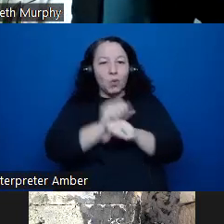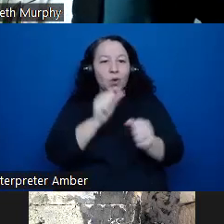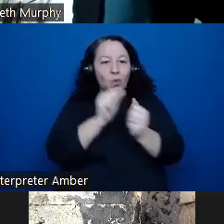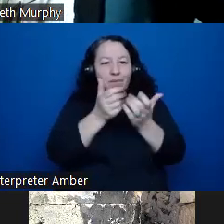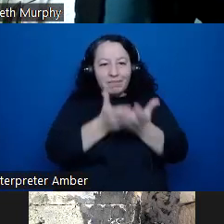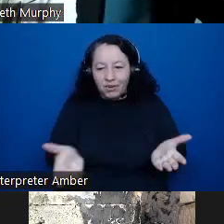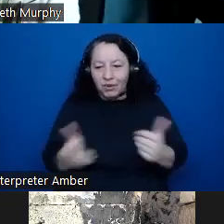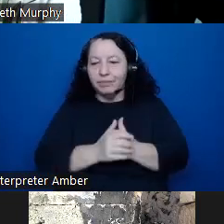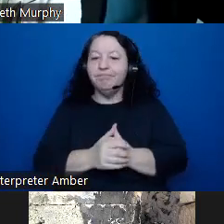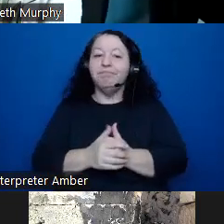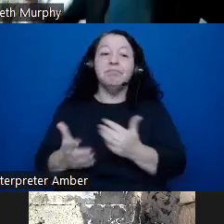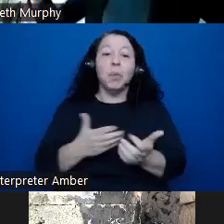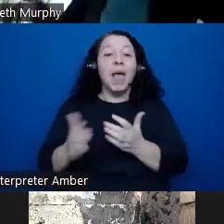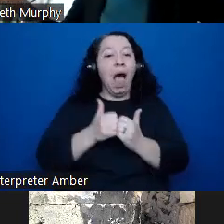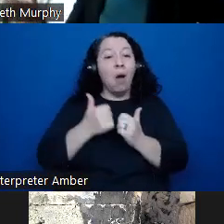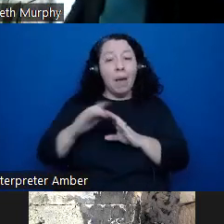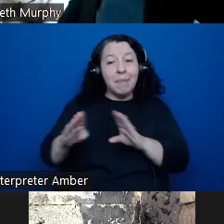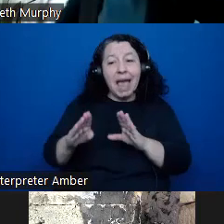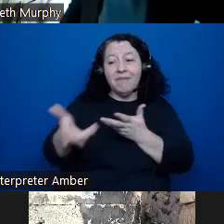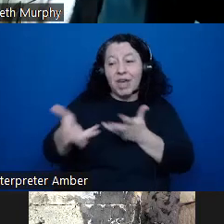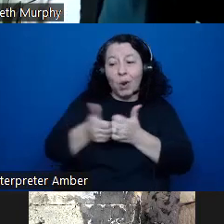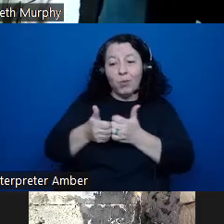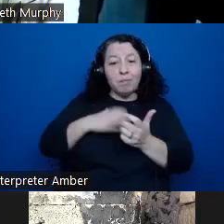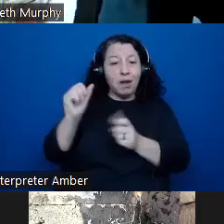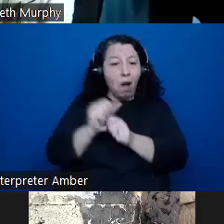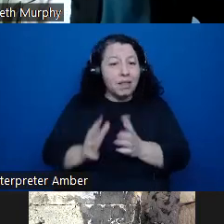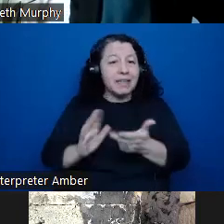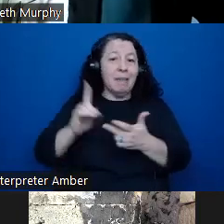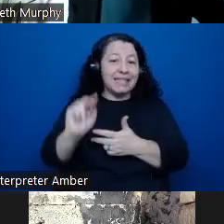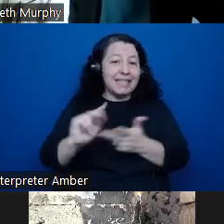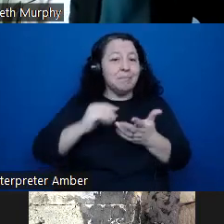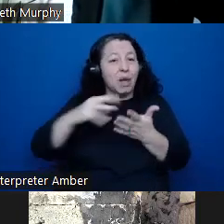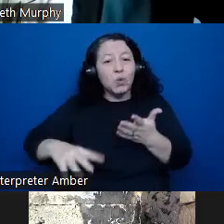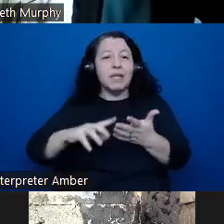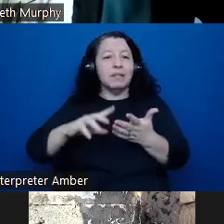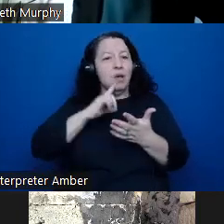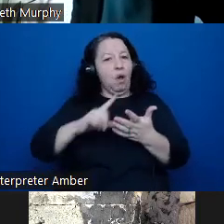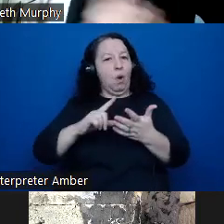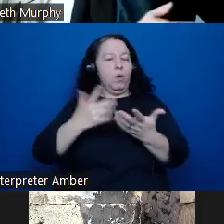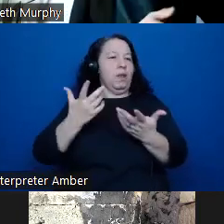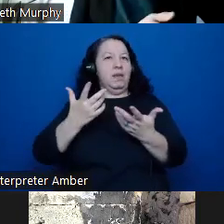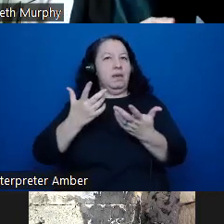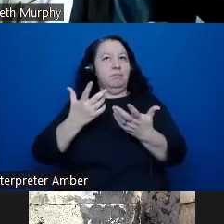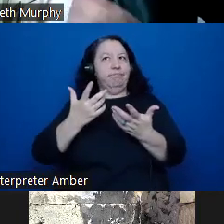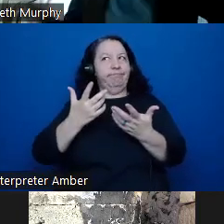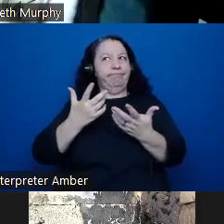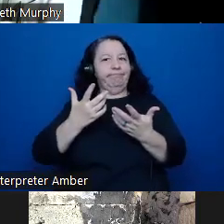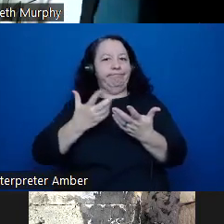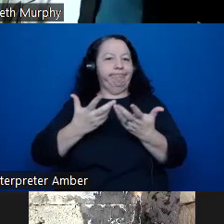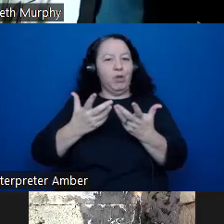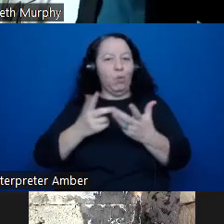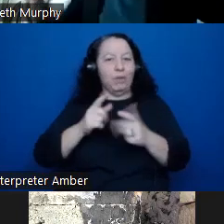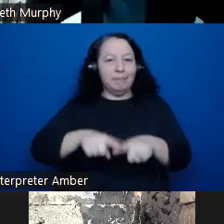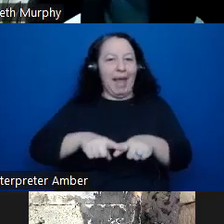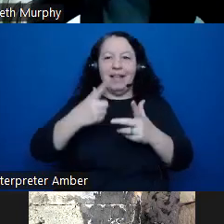I behave and interact with my colleagues, my dean, my students are informed by sets of learned practices, who I eat lunch with, where